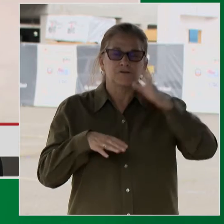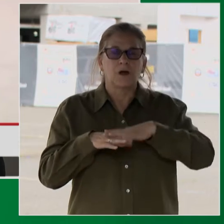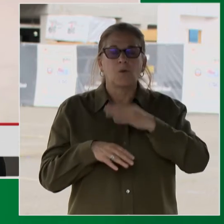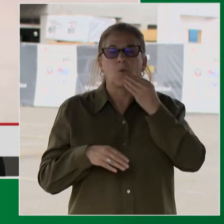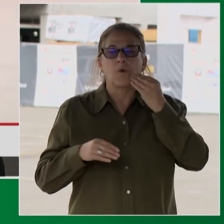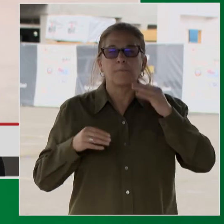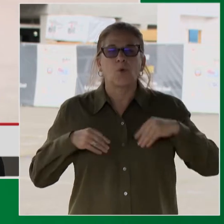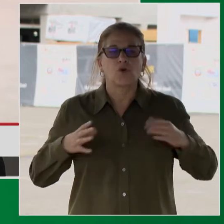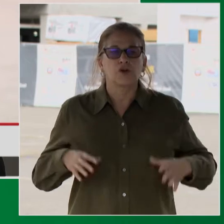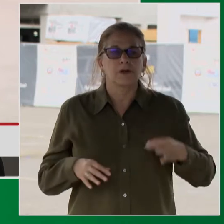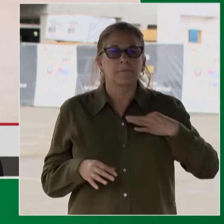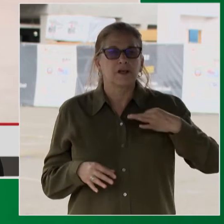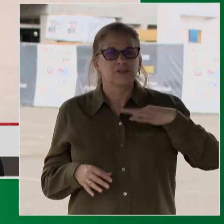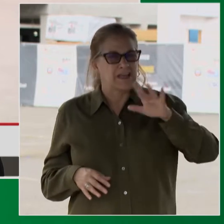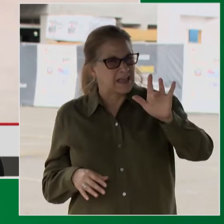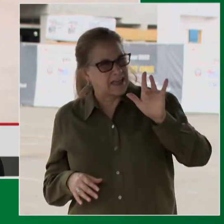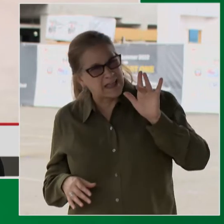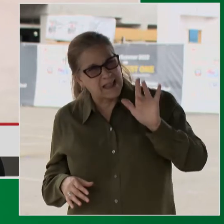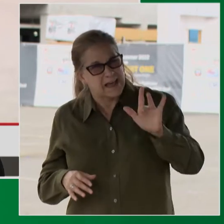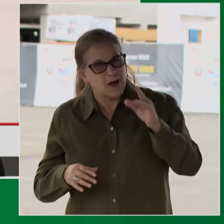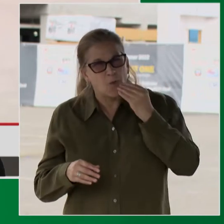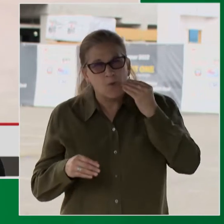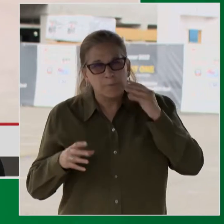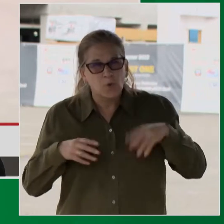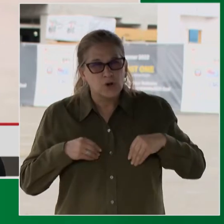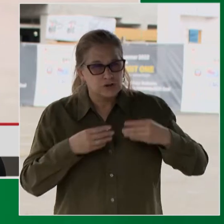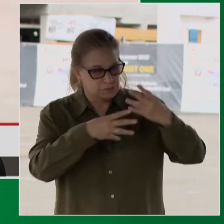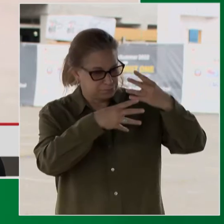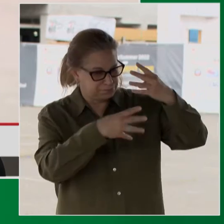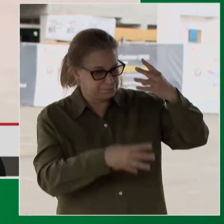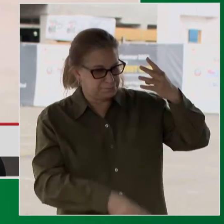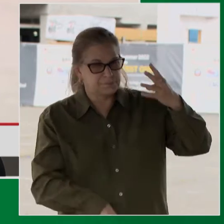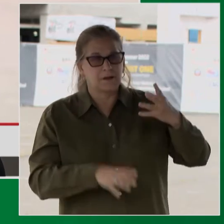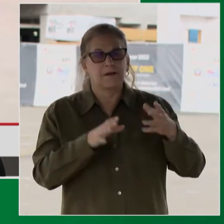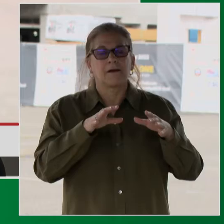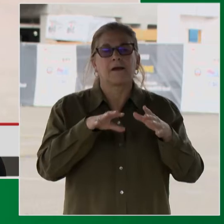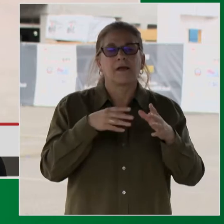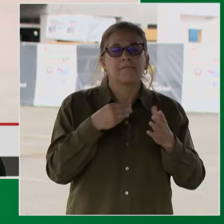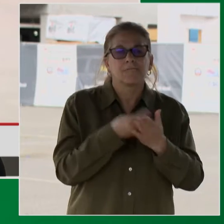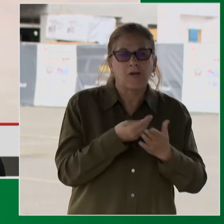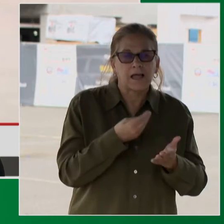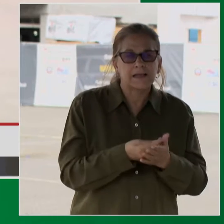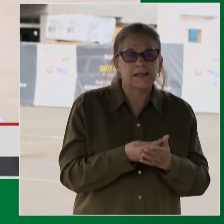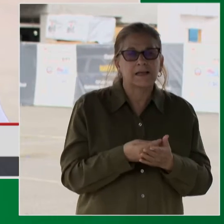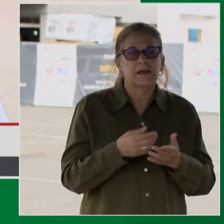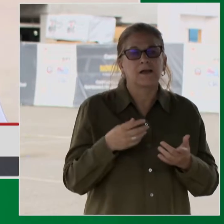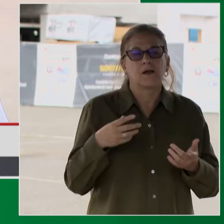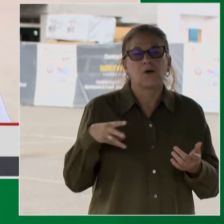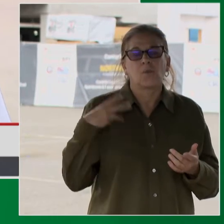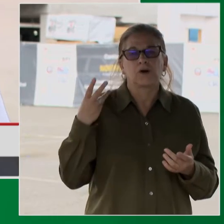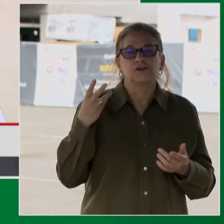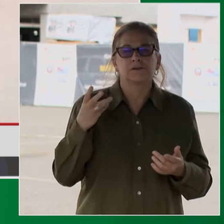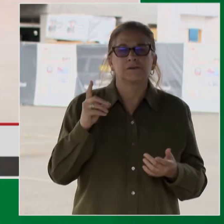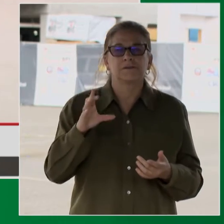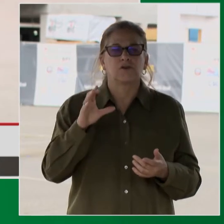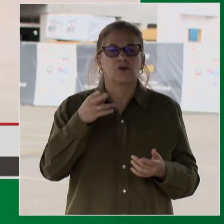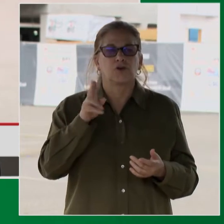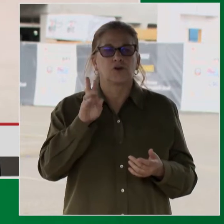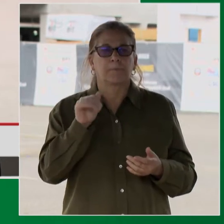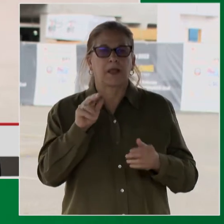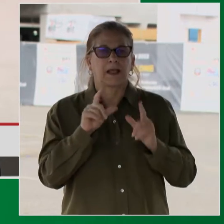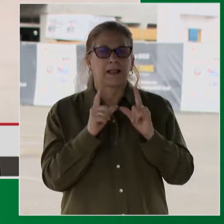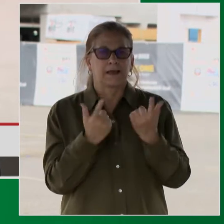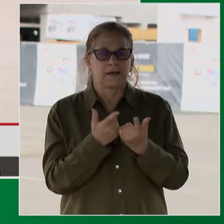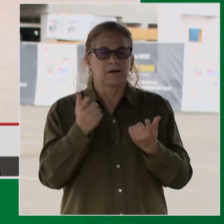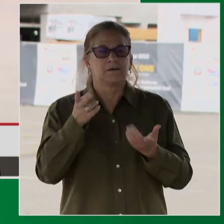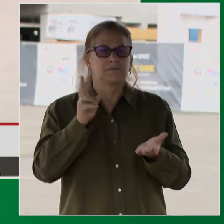either the Housing Finance Agency or the Greater Washington Urban League to make that happen. So you can sign up and get